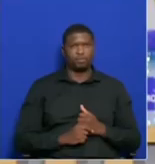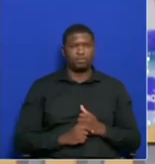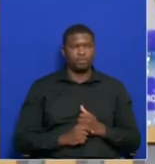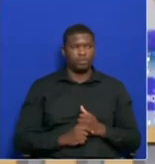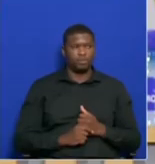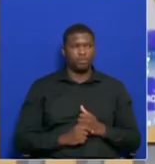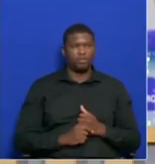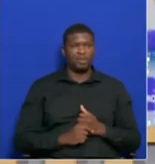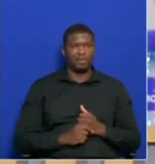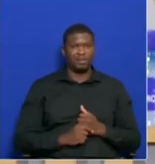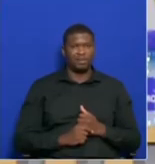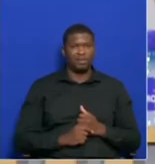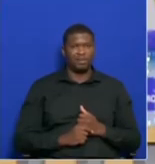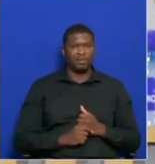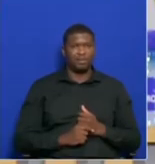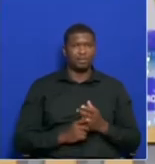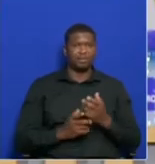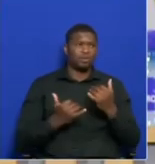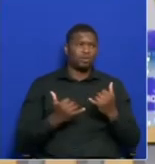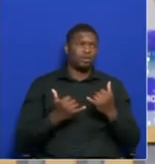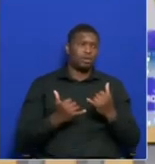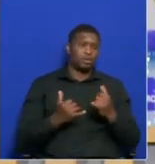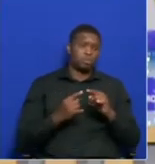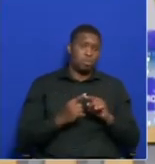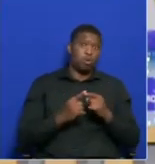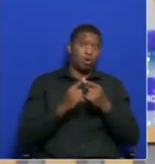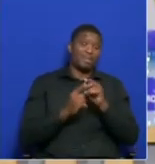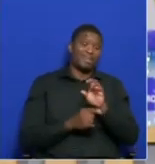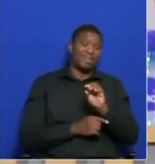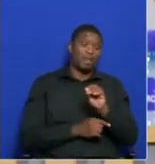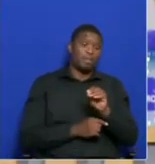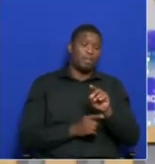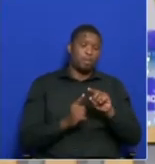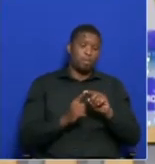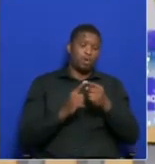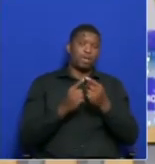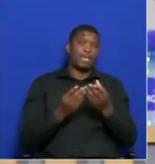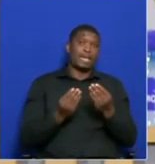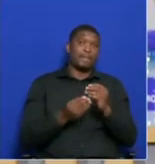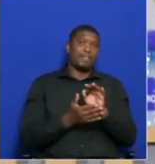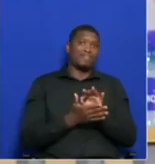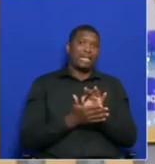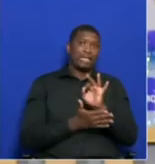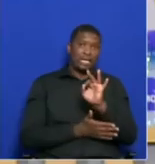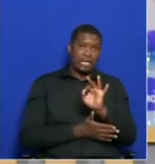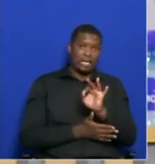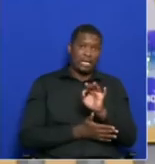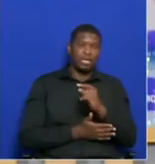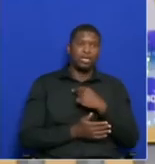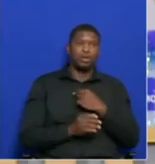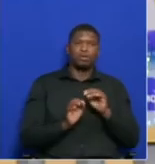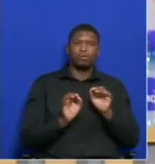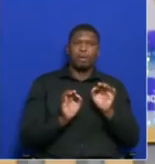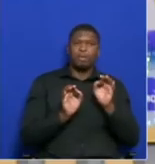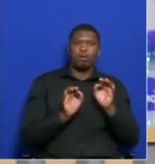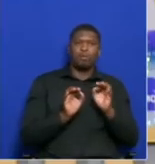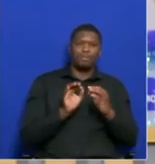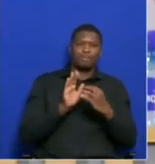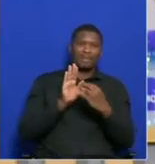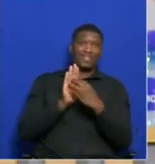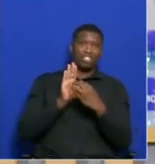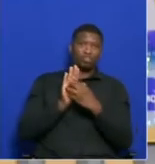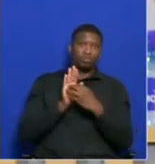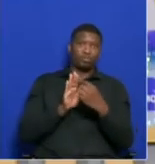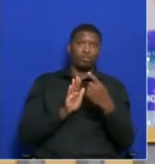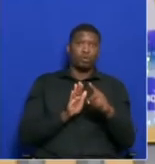just after point number 13, the correct advertisement for the position of Deputy Chief